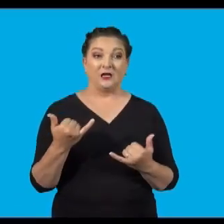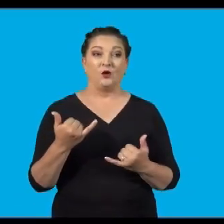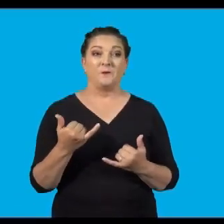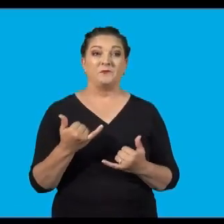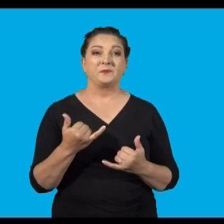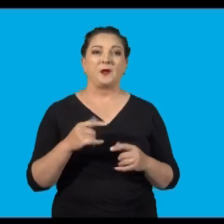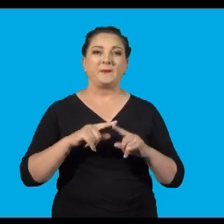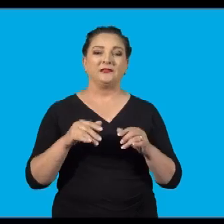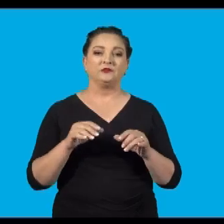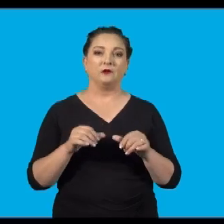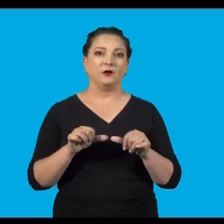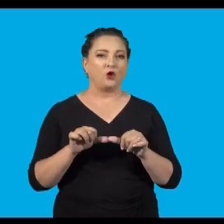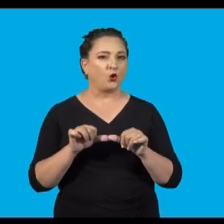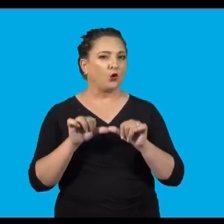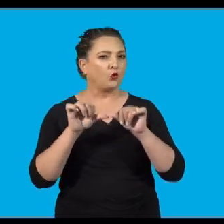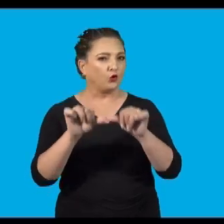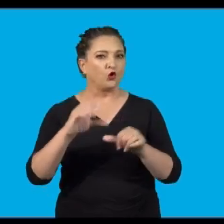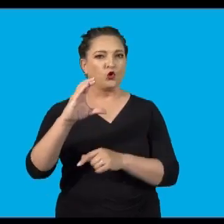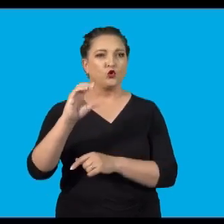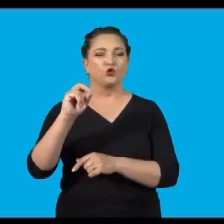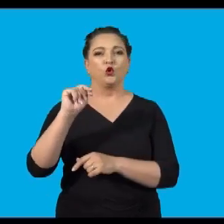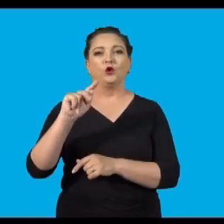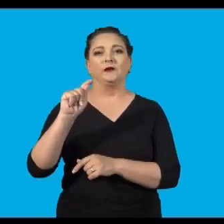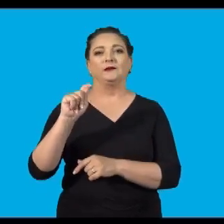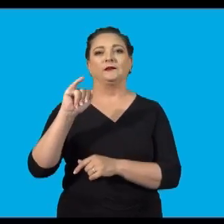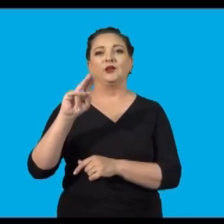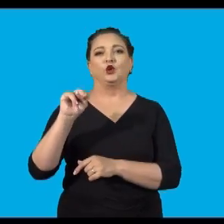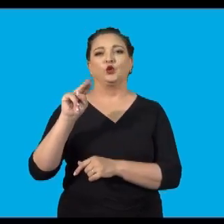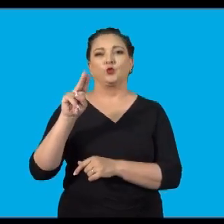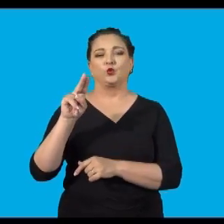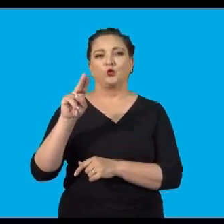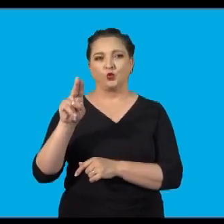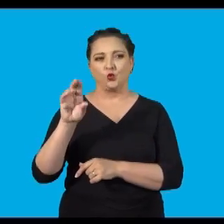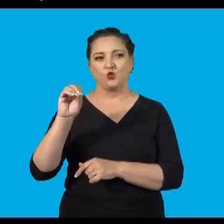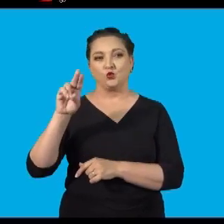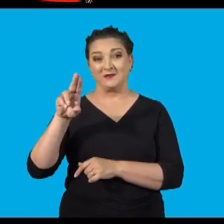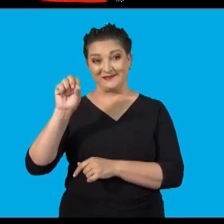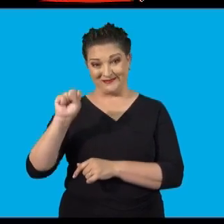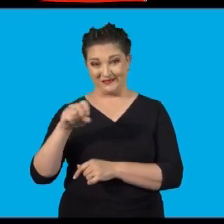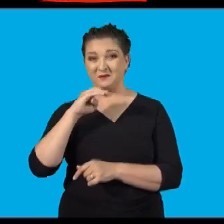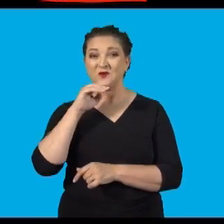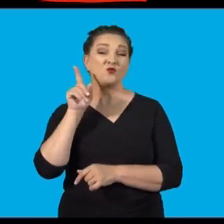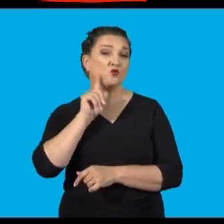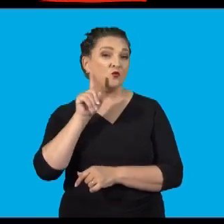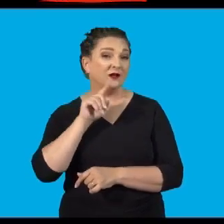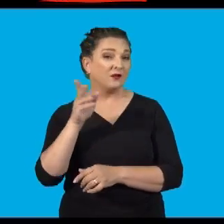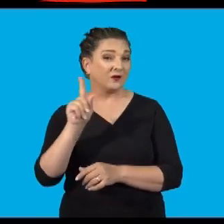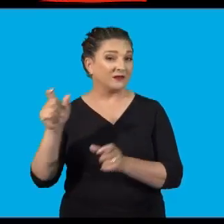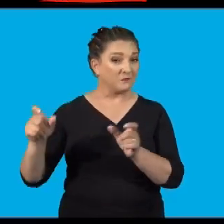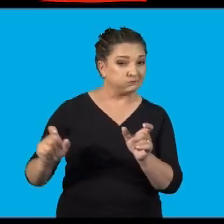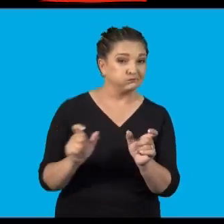you see that when you have the continuous tense, all right, the continuous tense will always be indicated by